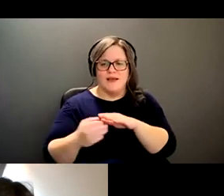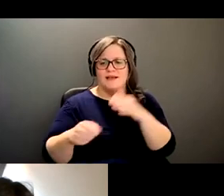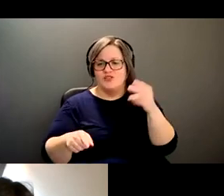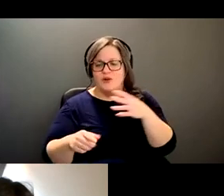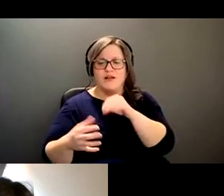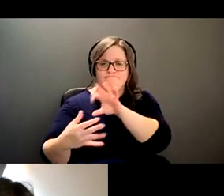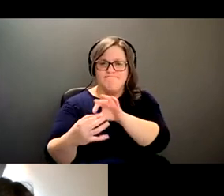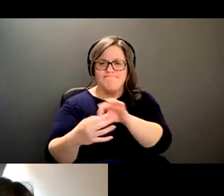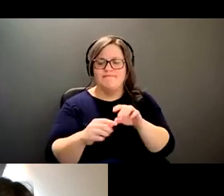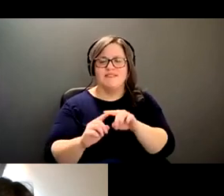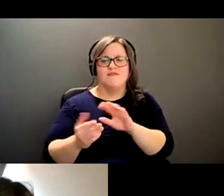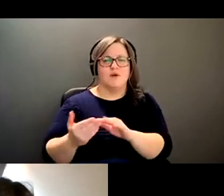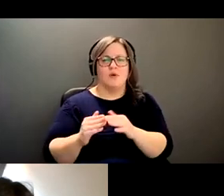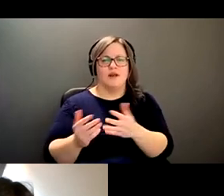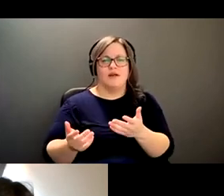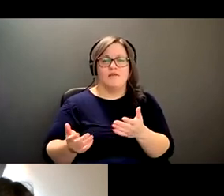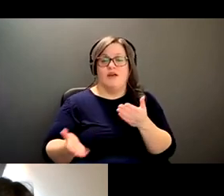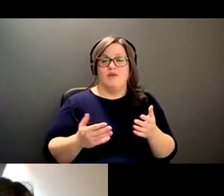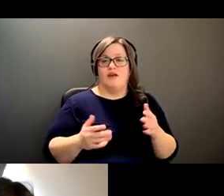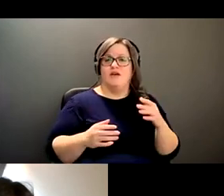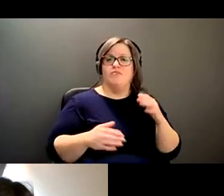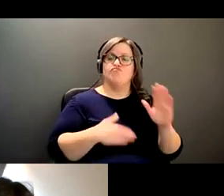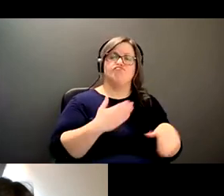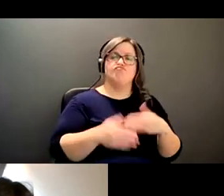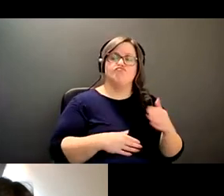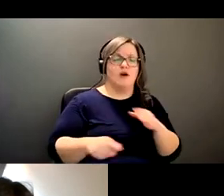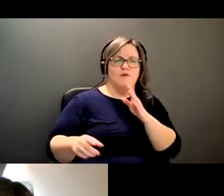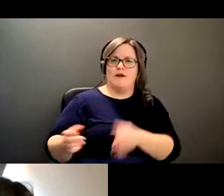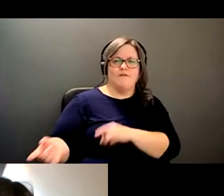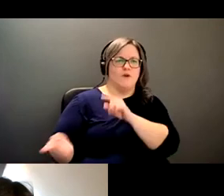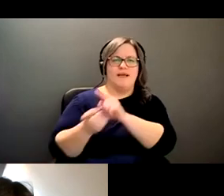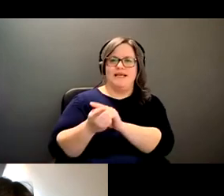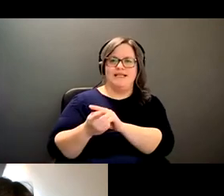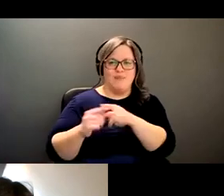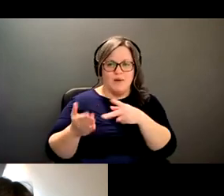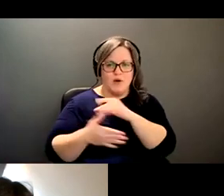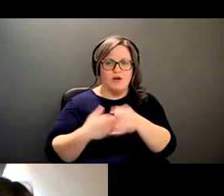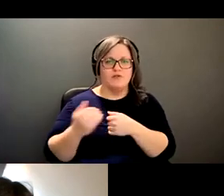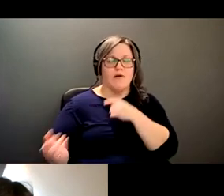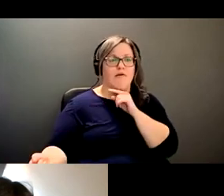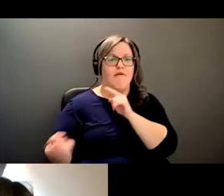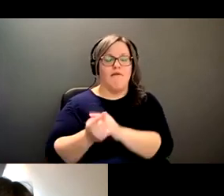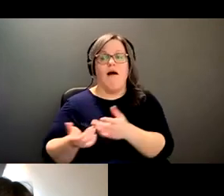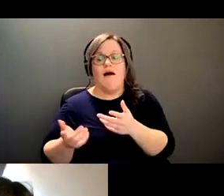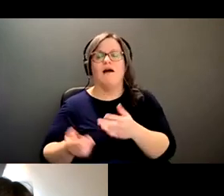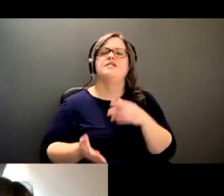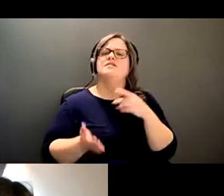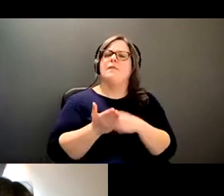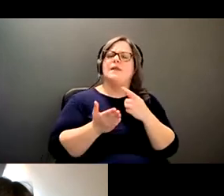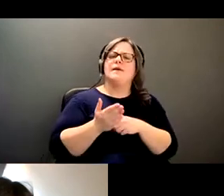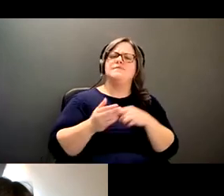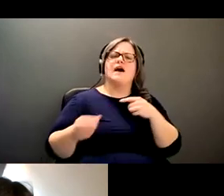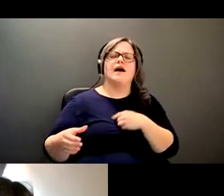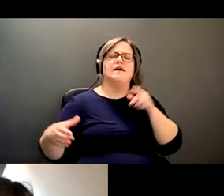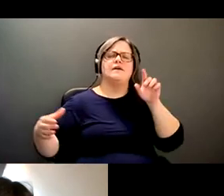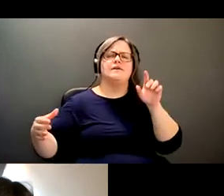that otherwise my life might not have intersected with, or I might not have, like I sometimes go by those spaces, but I don't stop and think about them the same